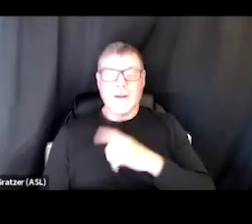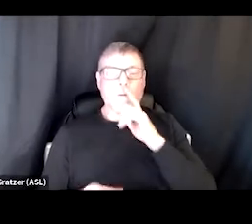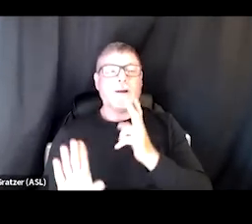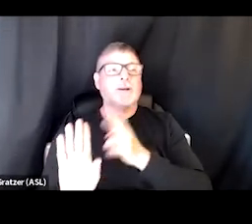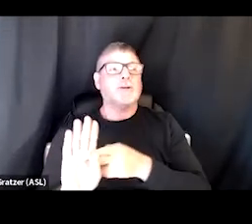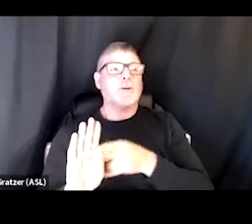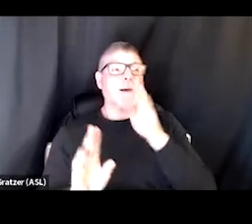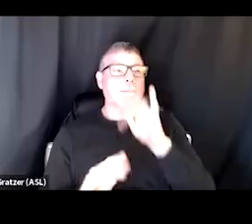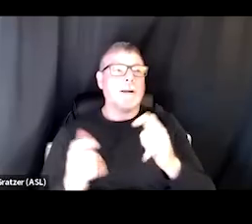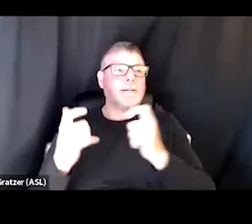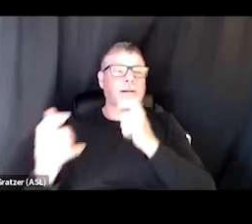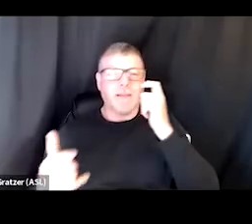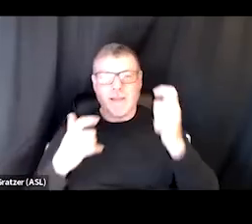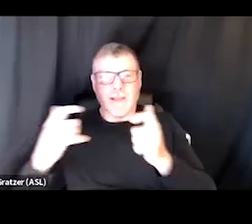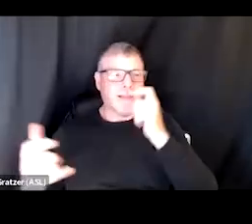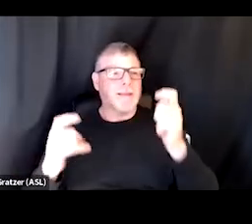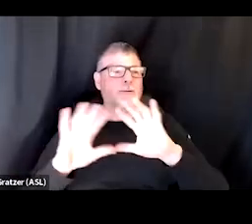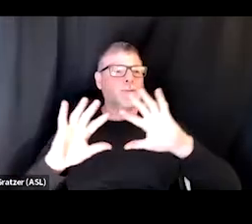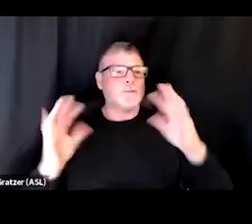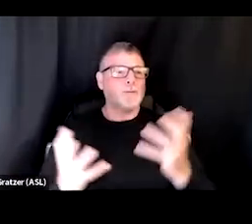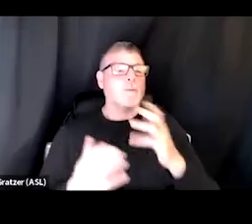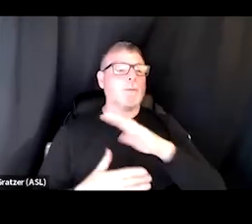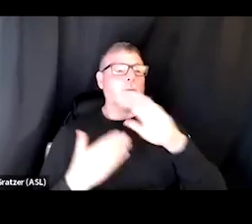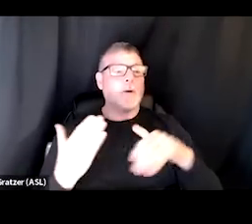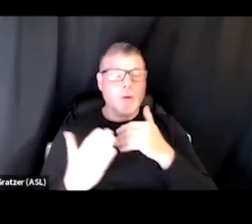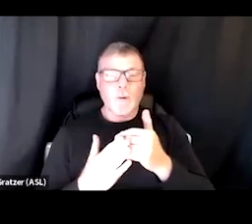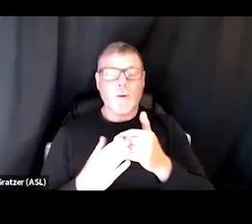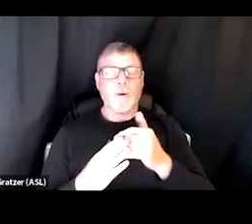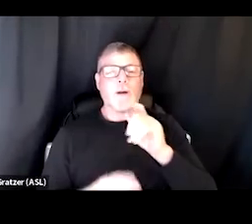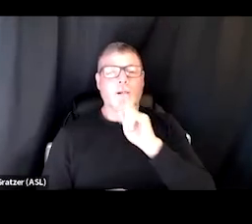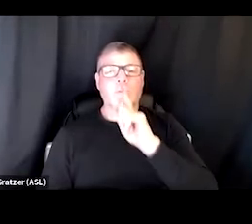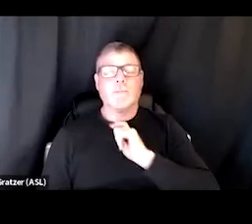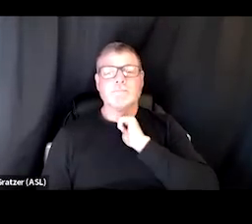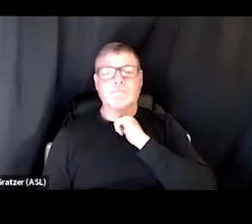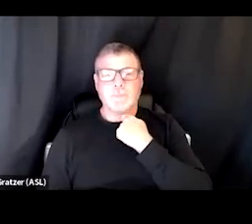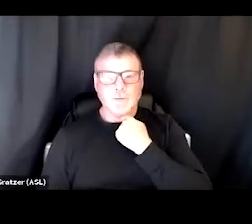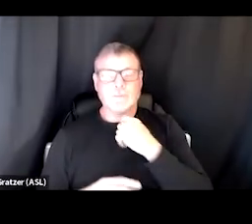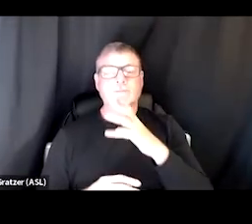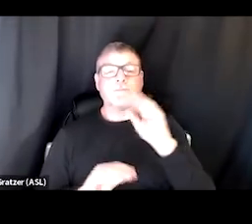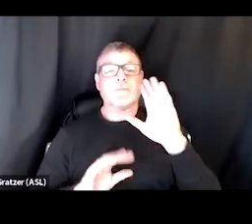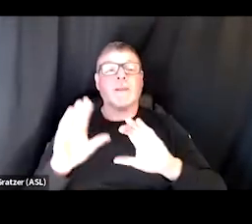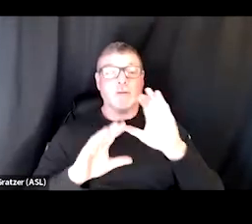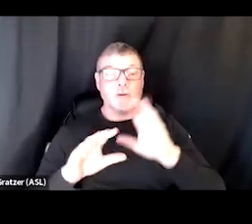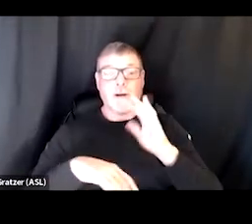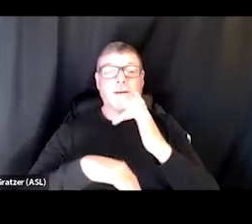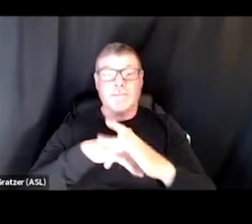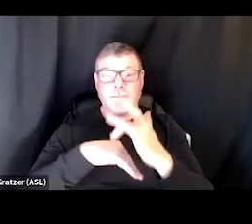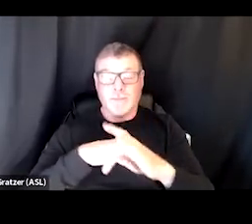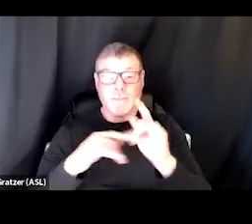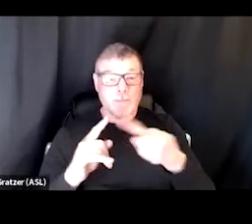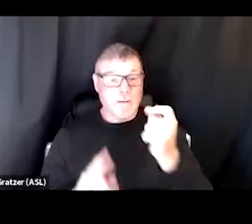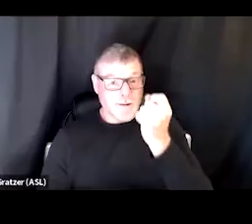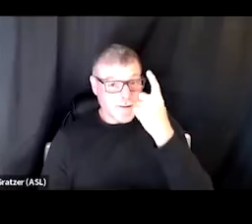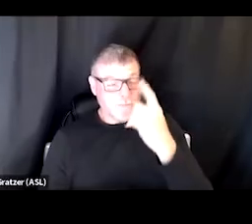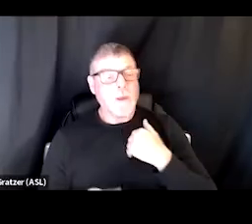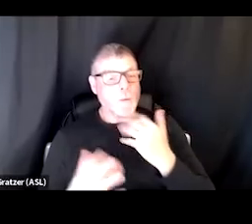by a large group today, so all participant lines will be muted and we won't have the chat feature available. But that said, we really